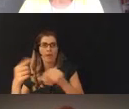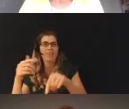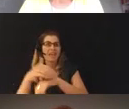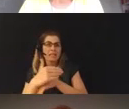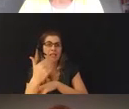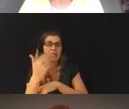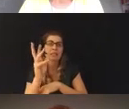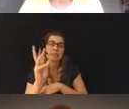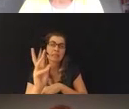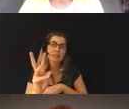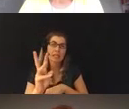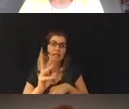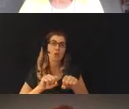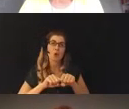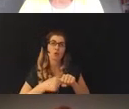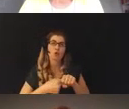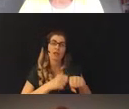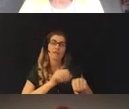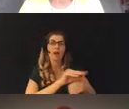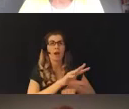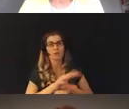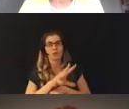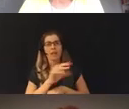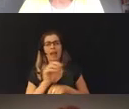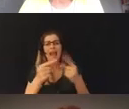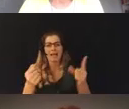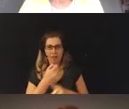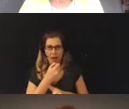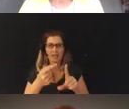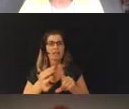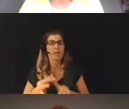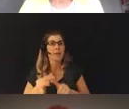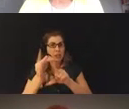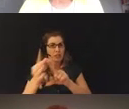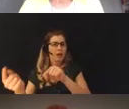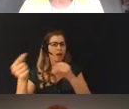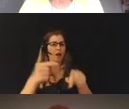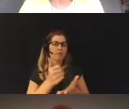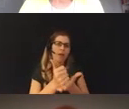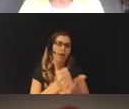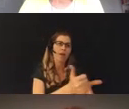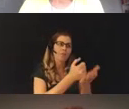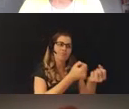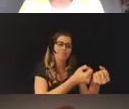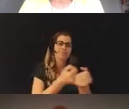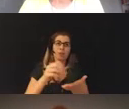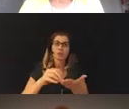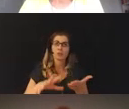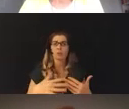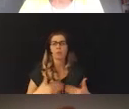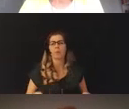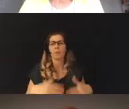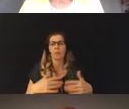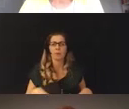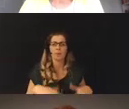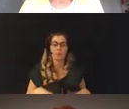but six grief counselors and anti-violence specialists to work with our students. And not only that, they sent their